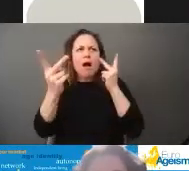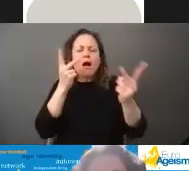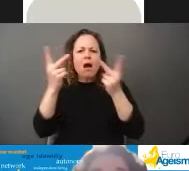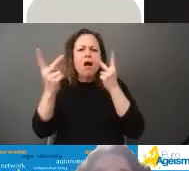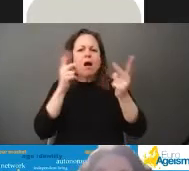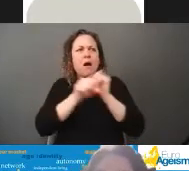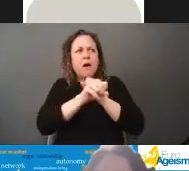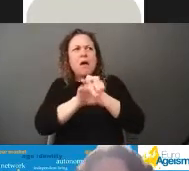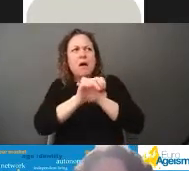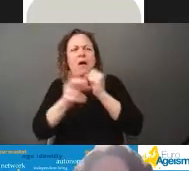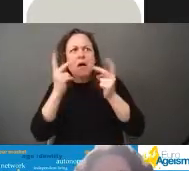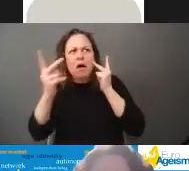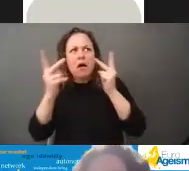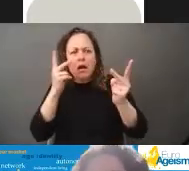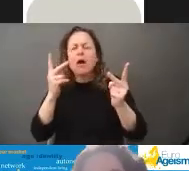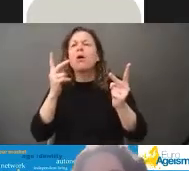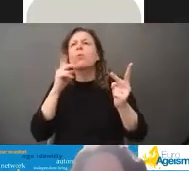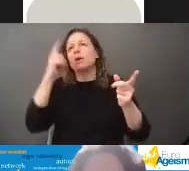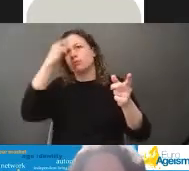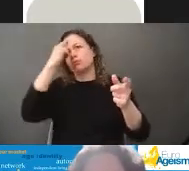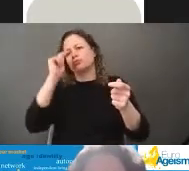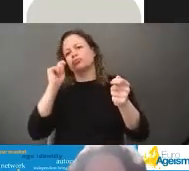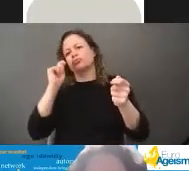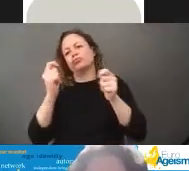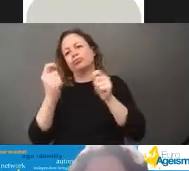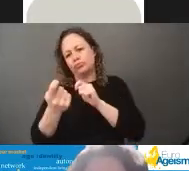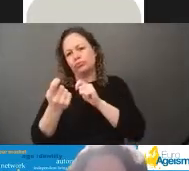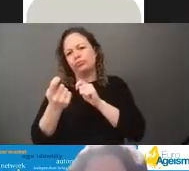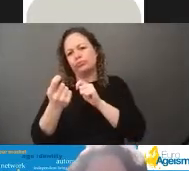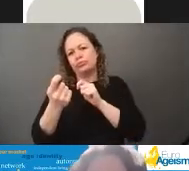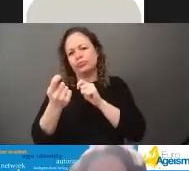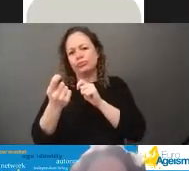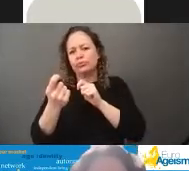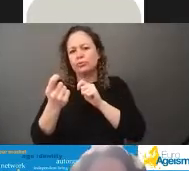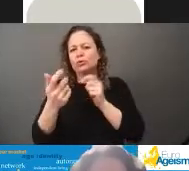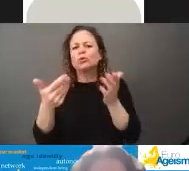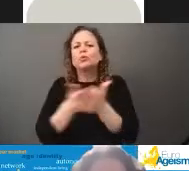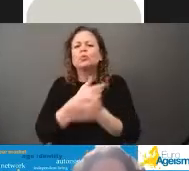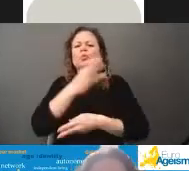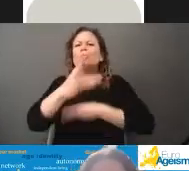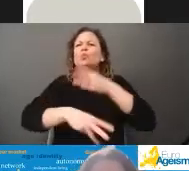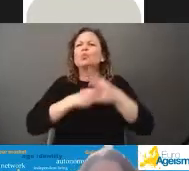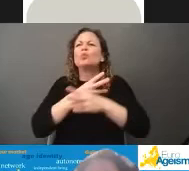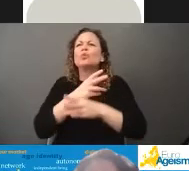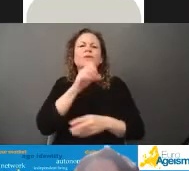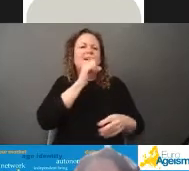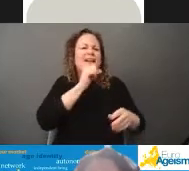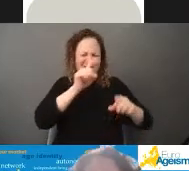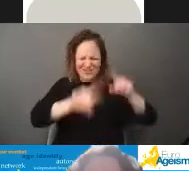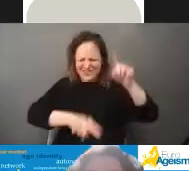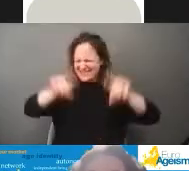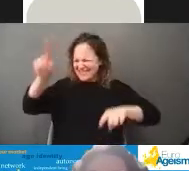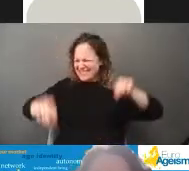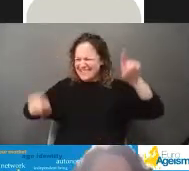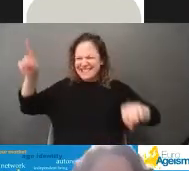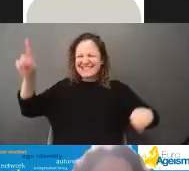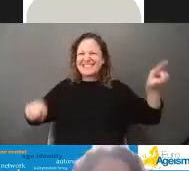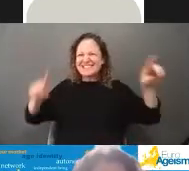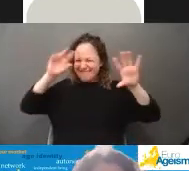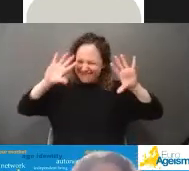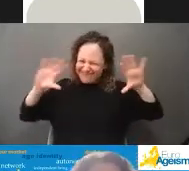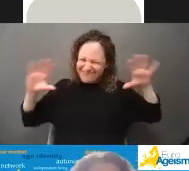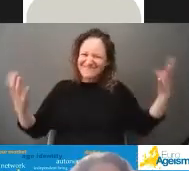us to a new word, a word for all ages. I think we have time to get there, but I'm optimistic. Thank you very